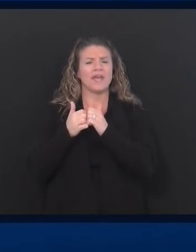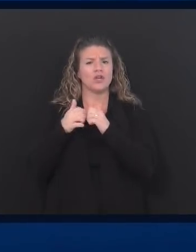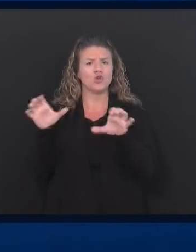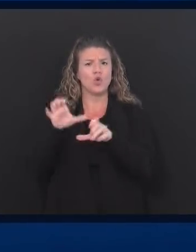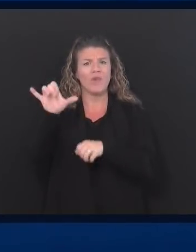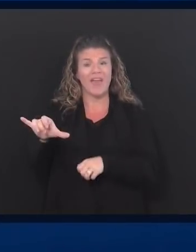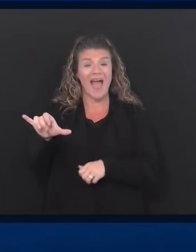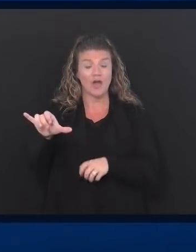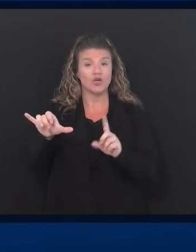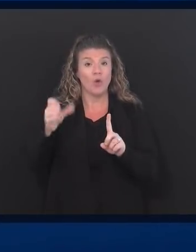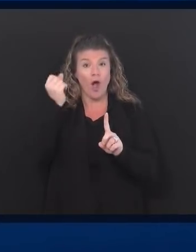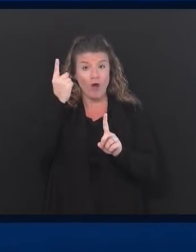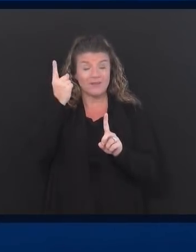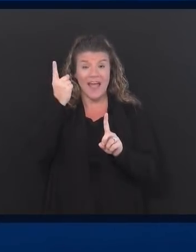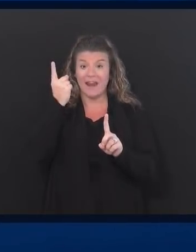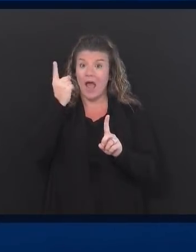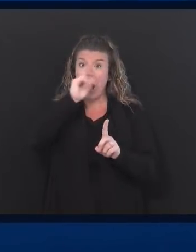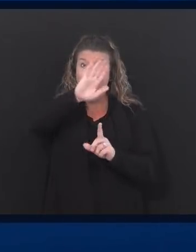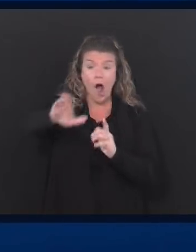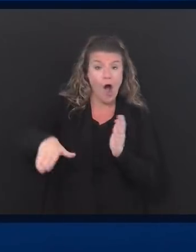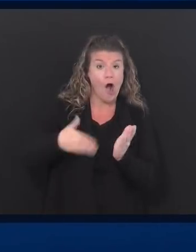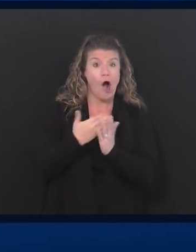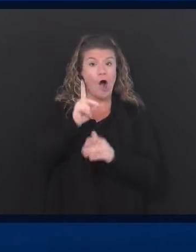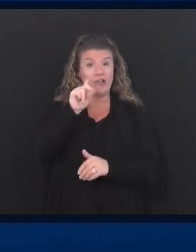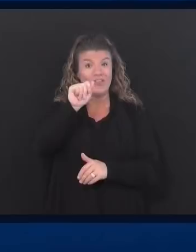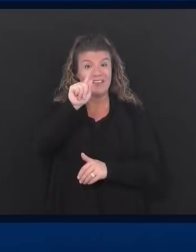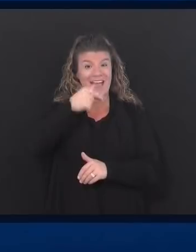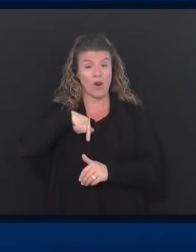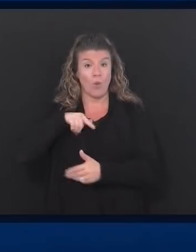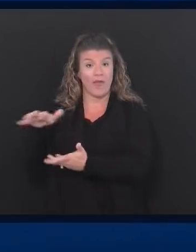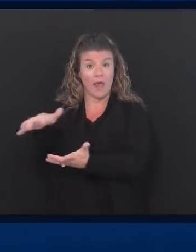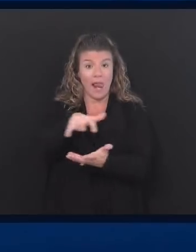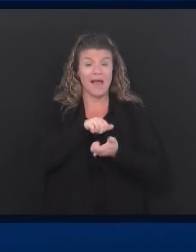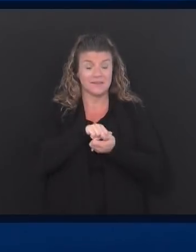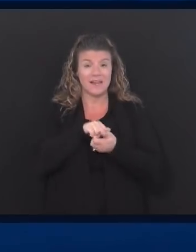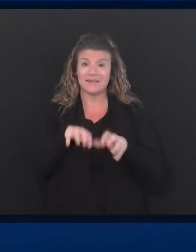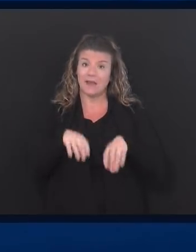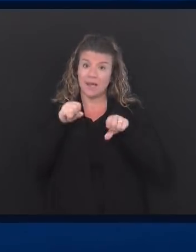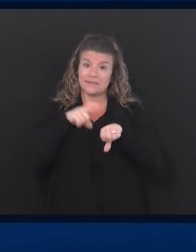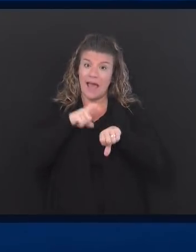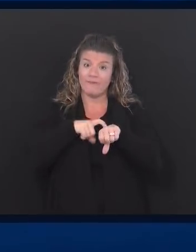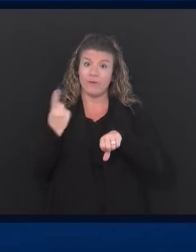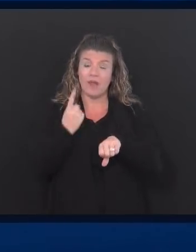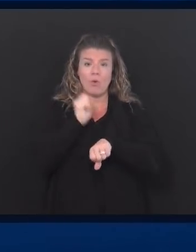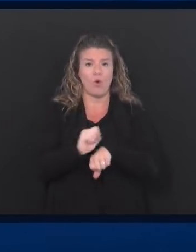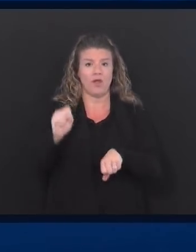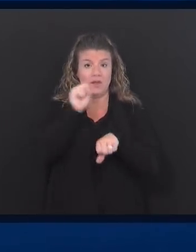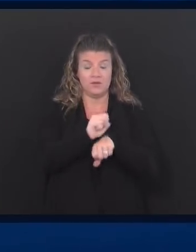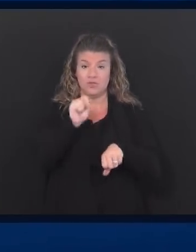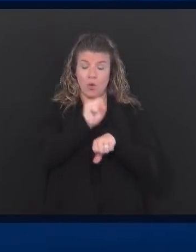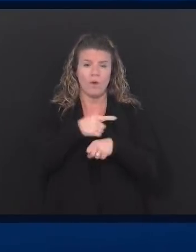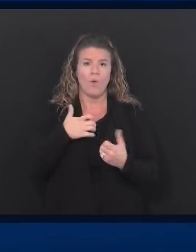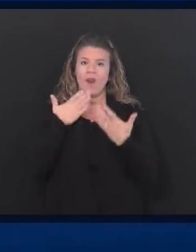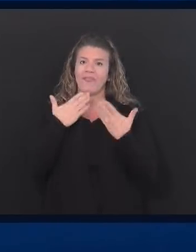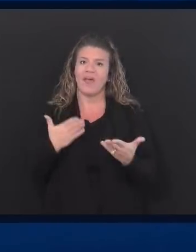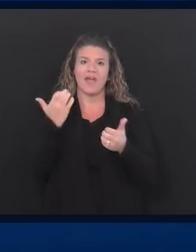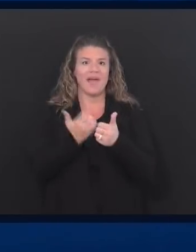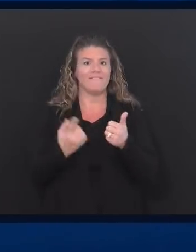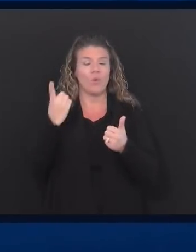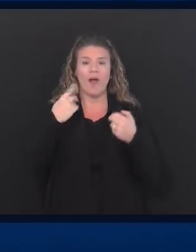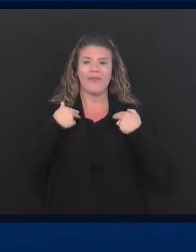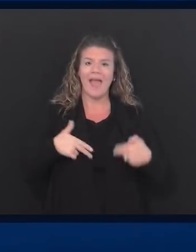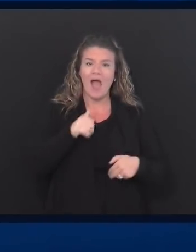that every data point we collect takes time and effort of someone on the front lines. And so we want to really thank all those healthcare